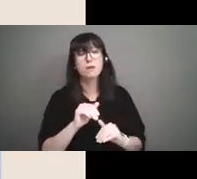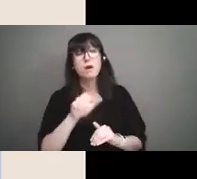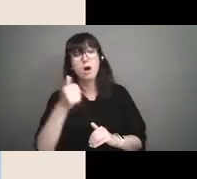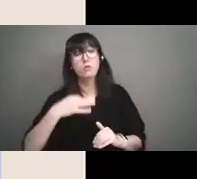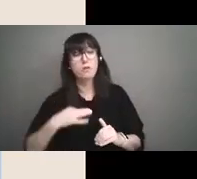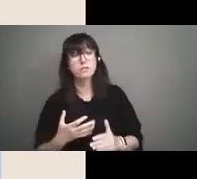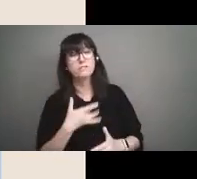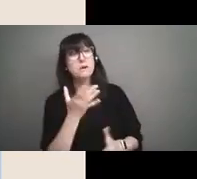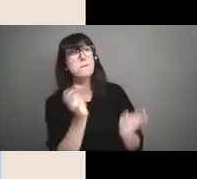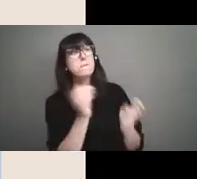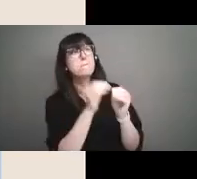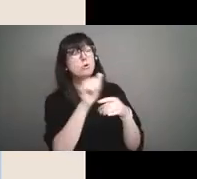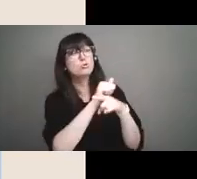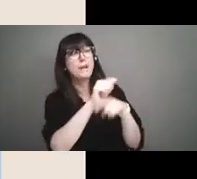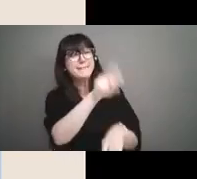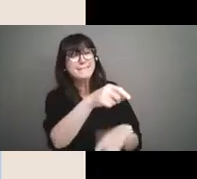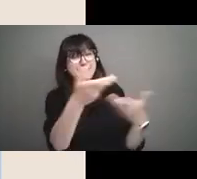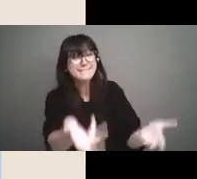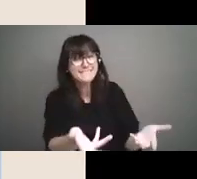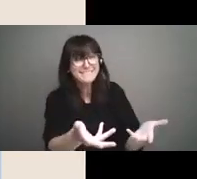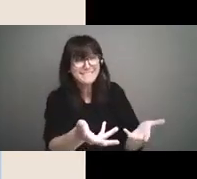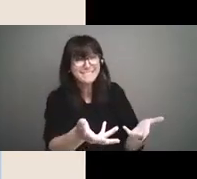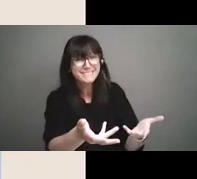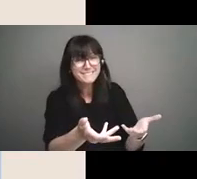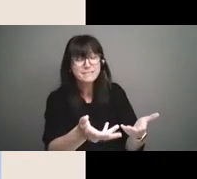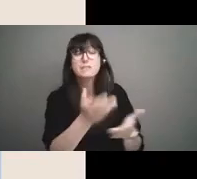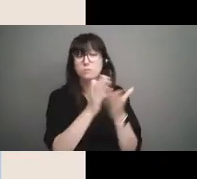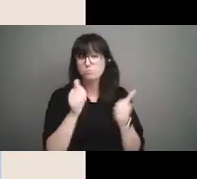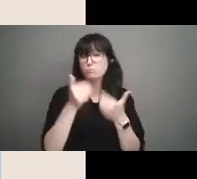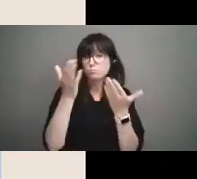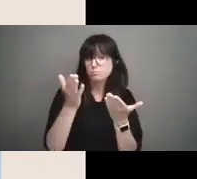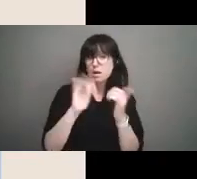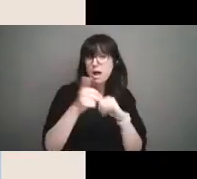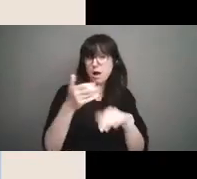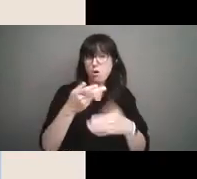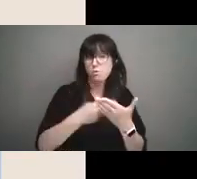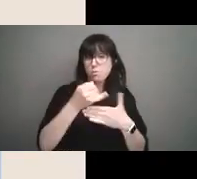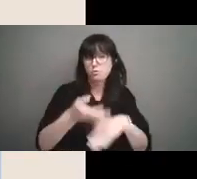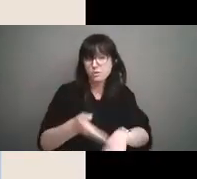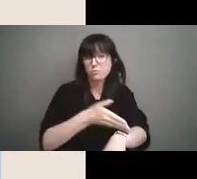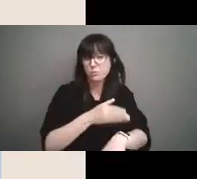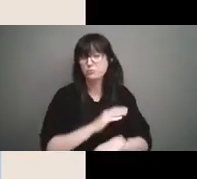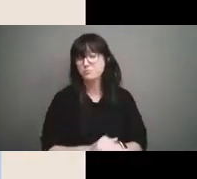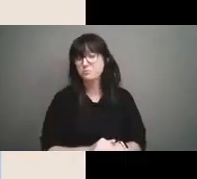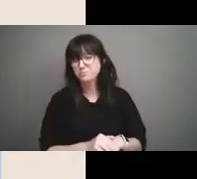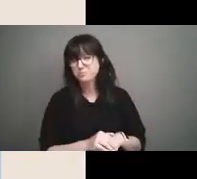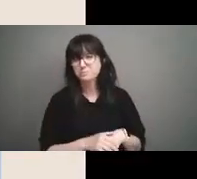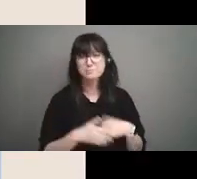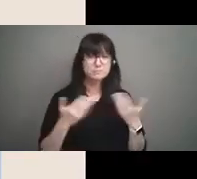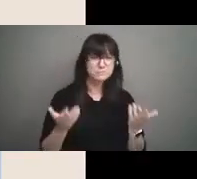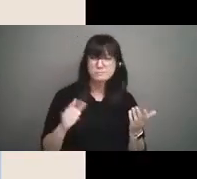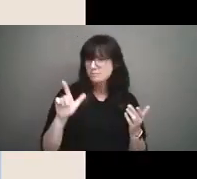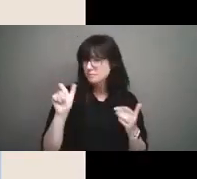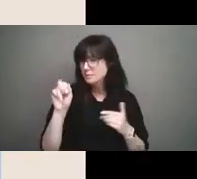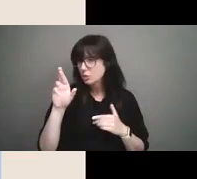time. So you can see that we are getting recommendations in how to improve the project as well. So I don't know, Laura, how we're